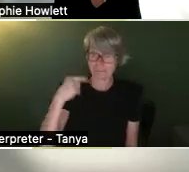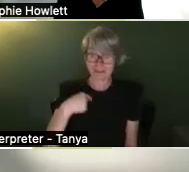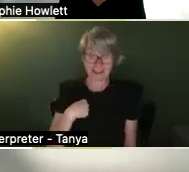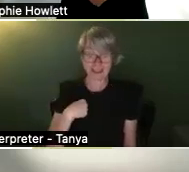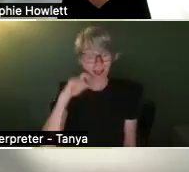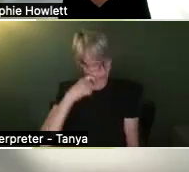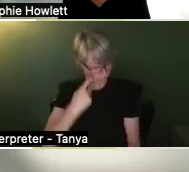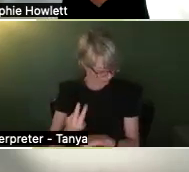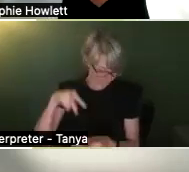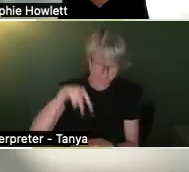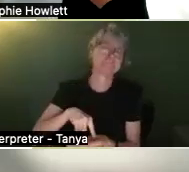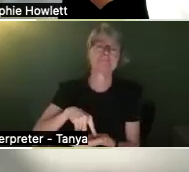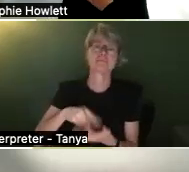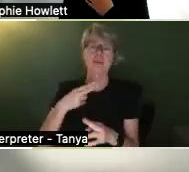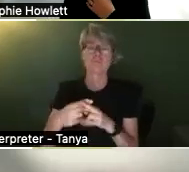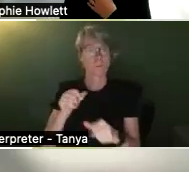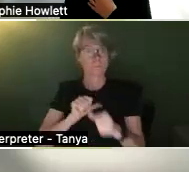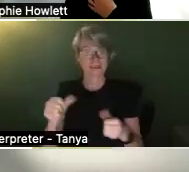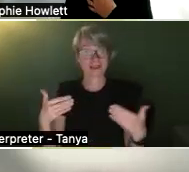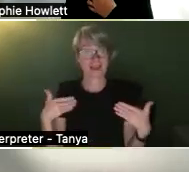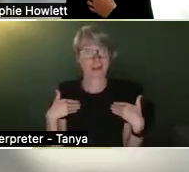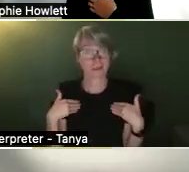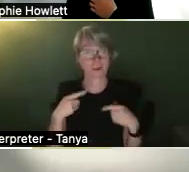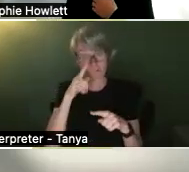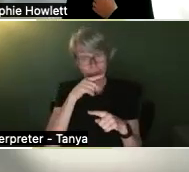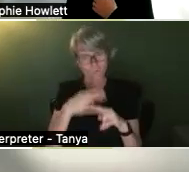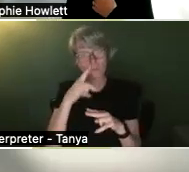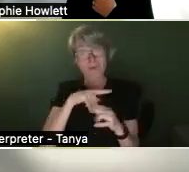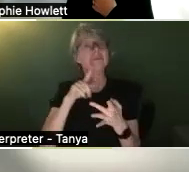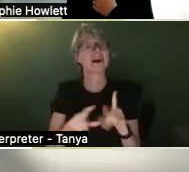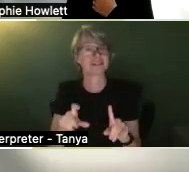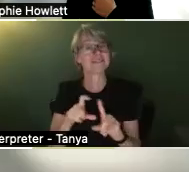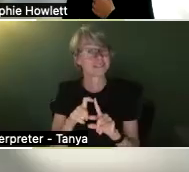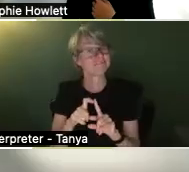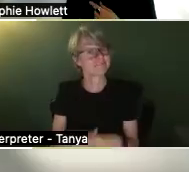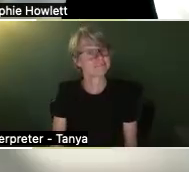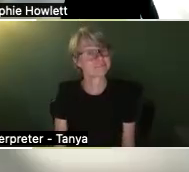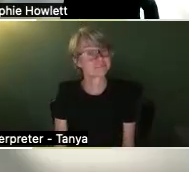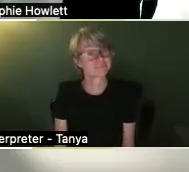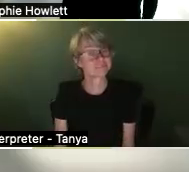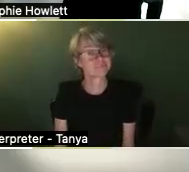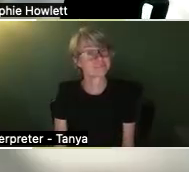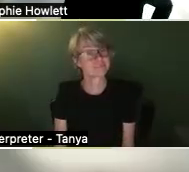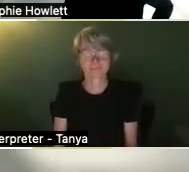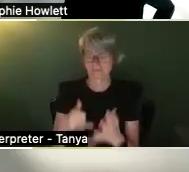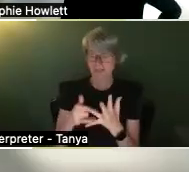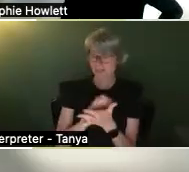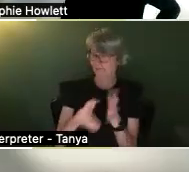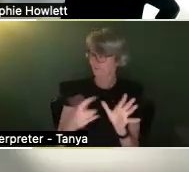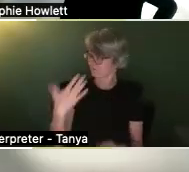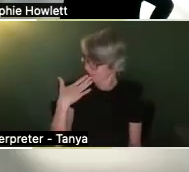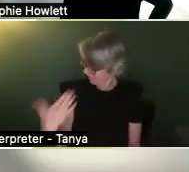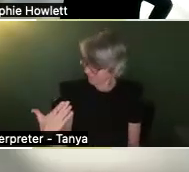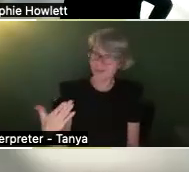standing for better health for people with intellectual disability. Thank you, Laura.